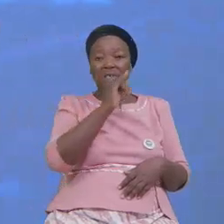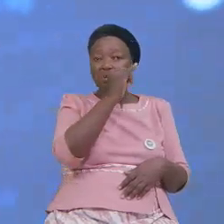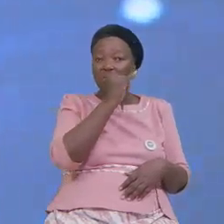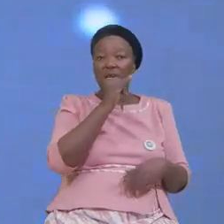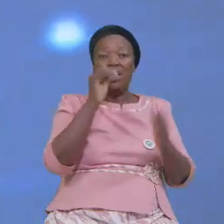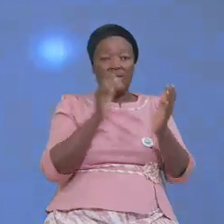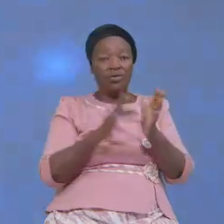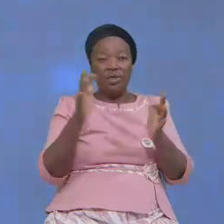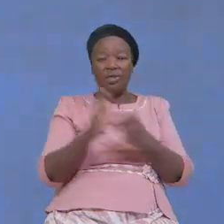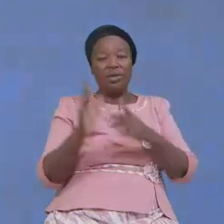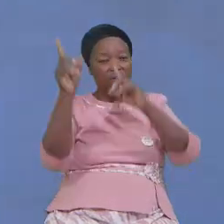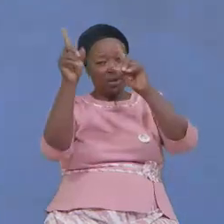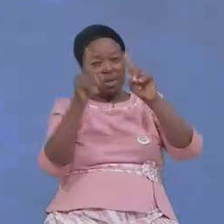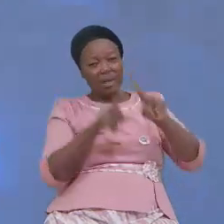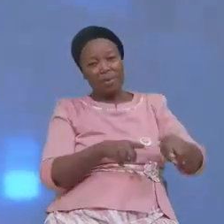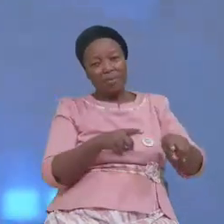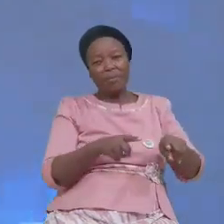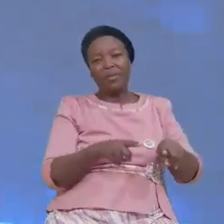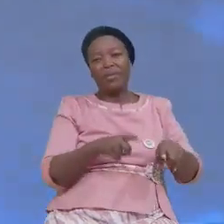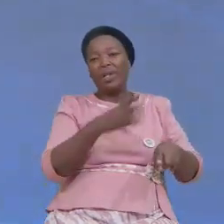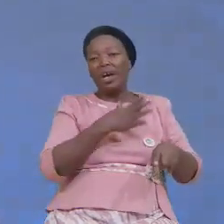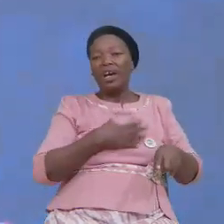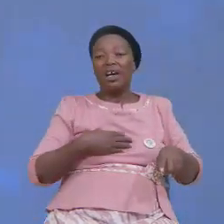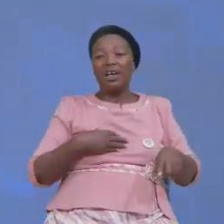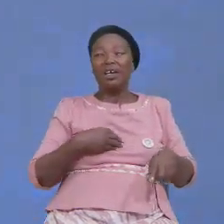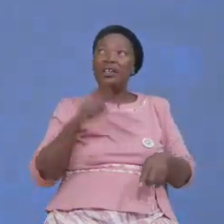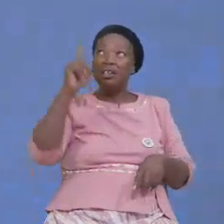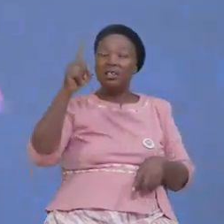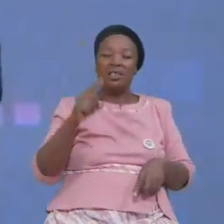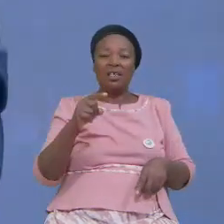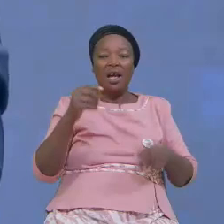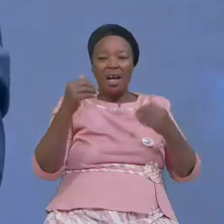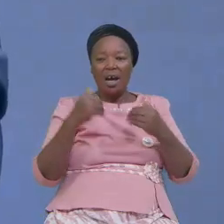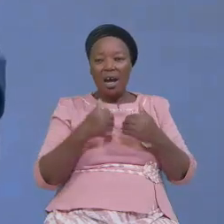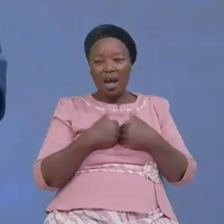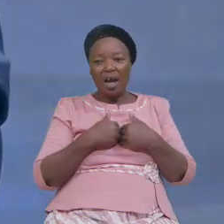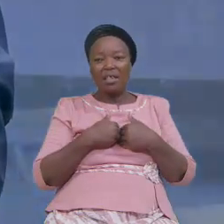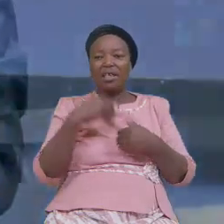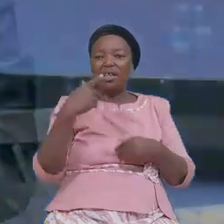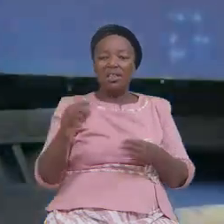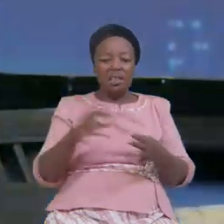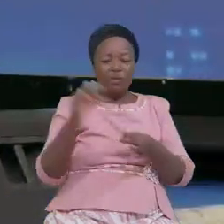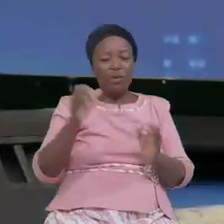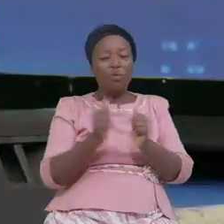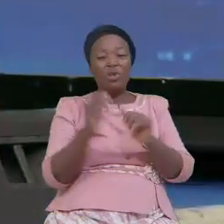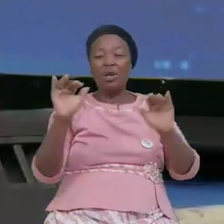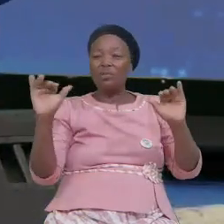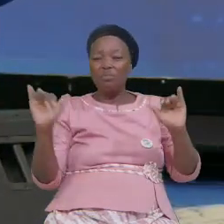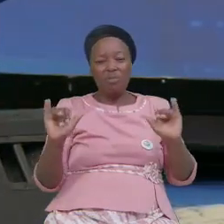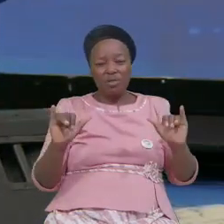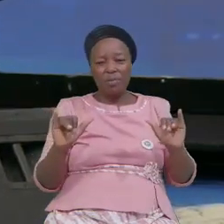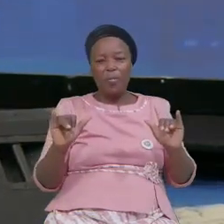Jesus came and he had the Spirit without measure. And he